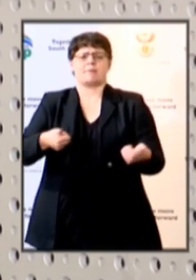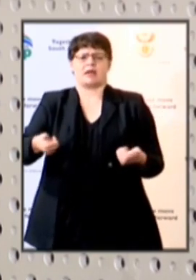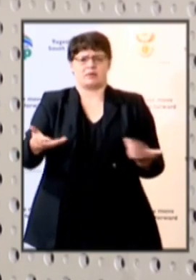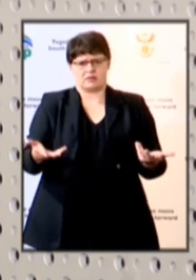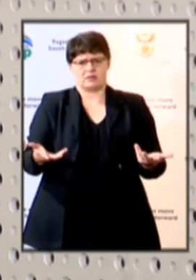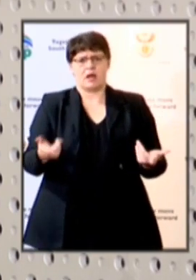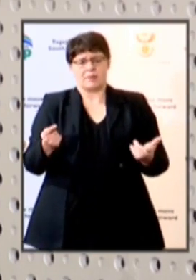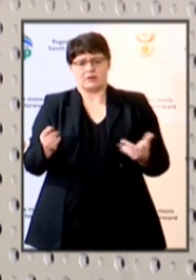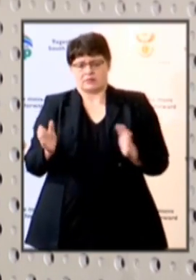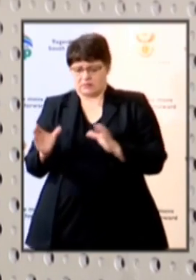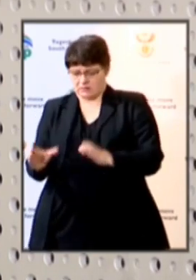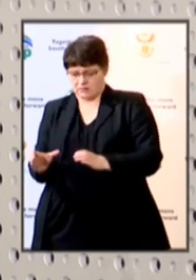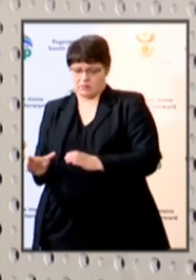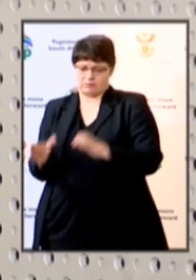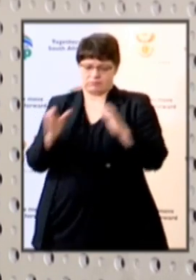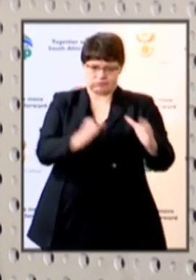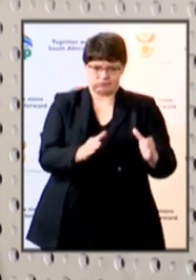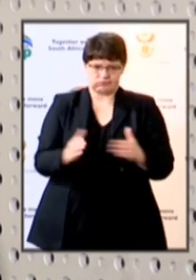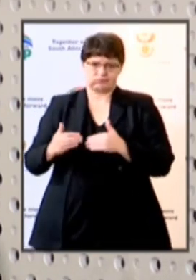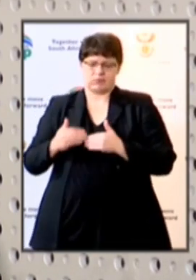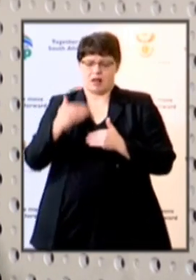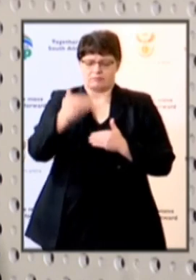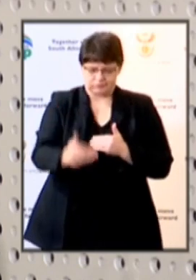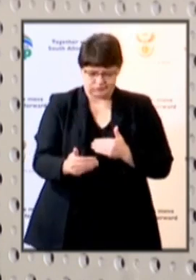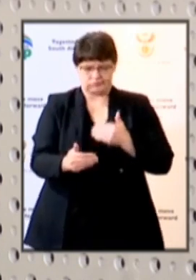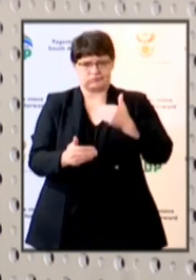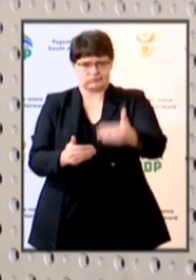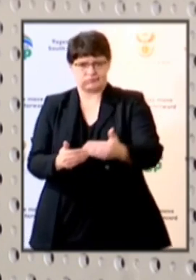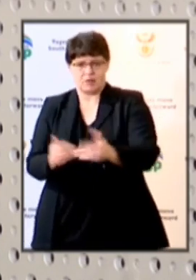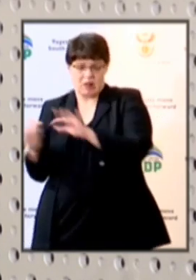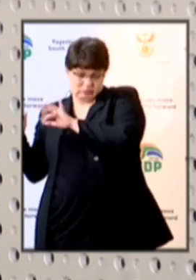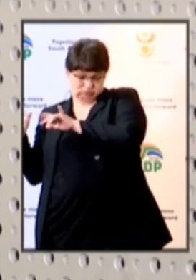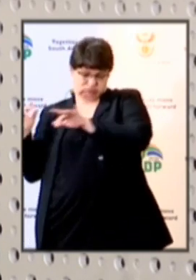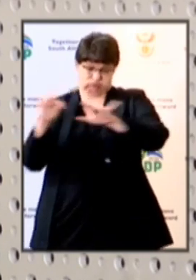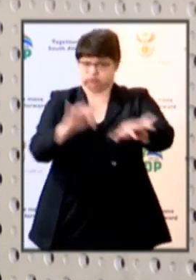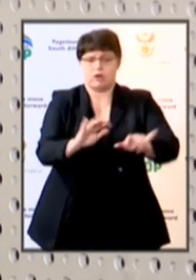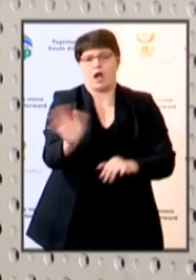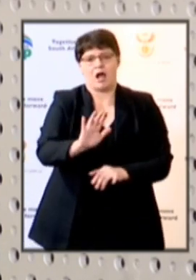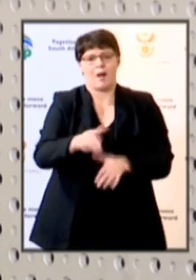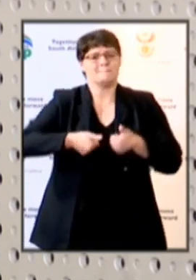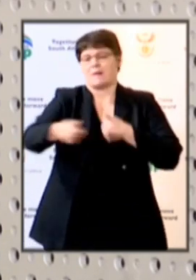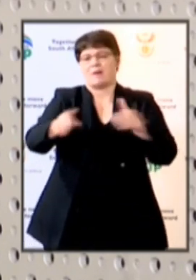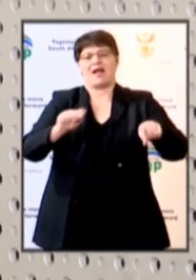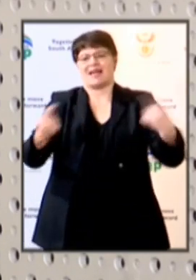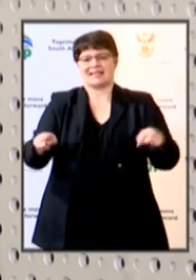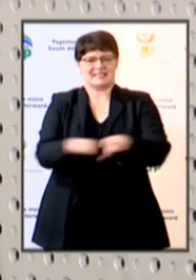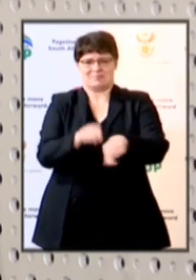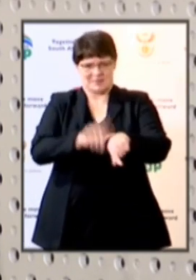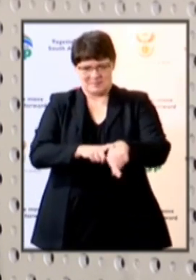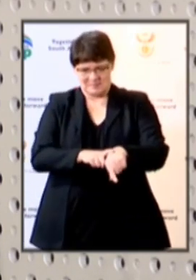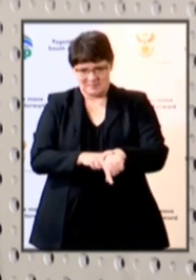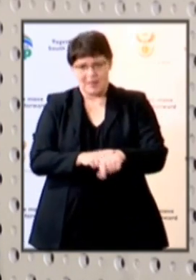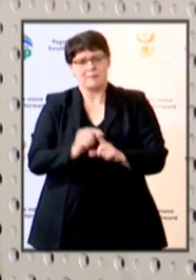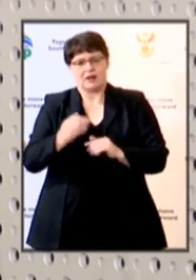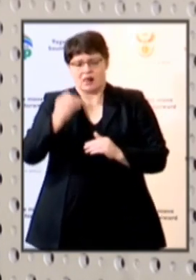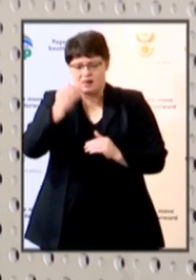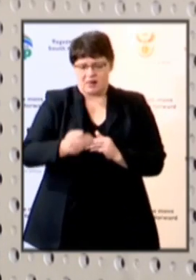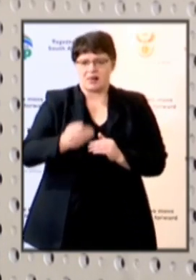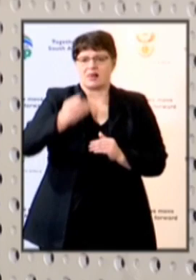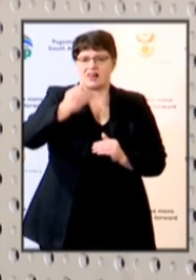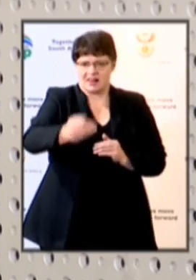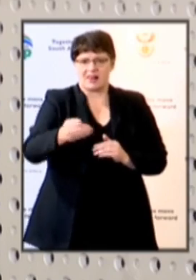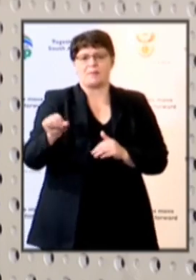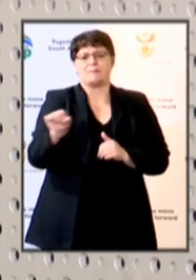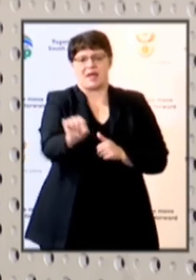so in batches because of the large numbers involved. Not all workers in mining can go back at the same time. And my